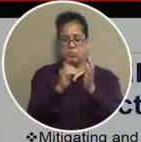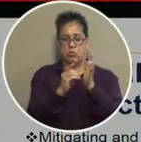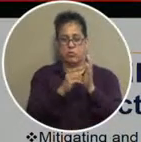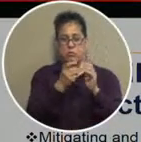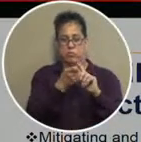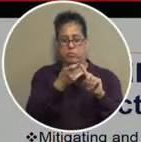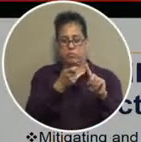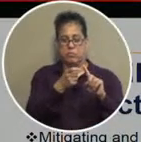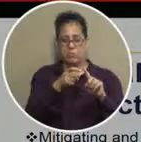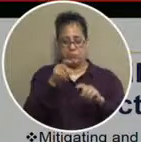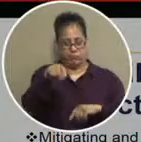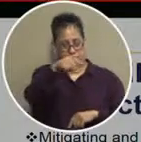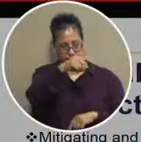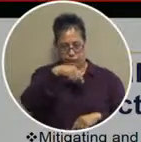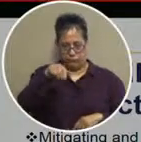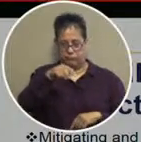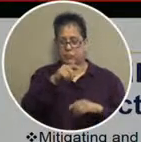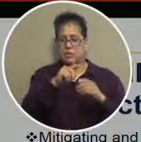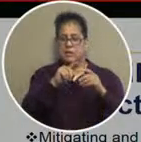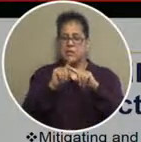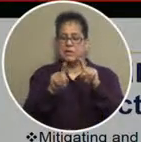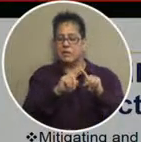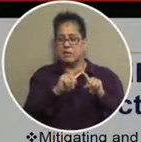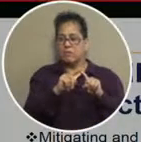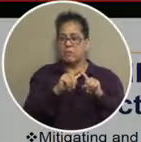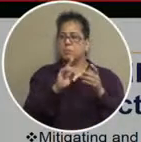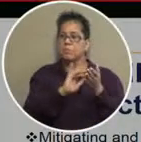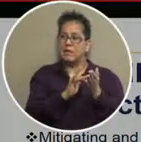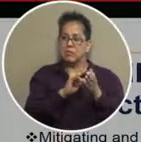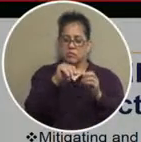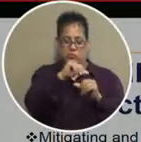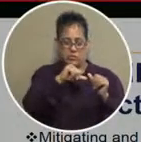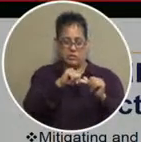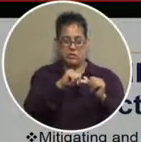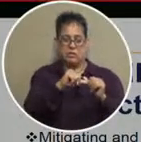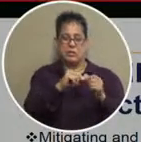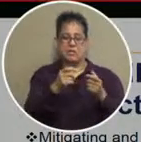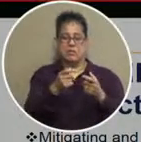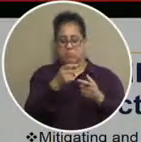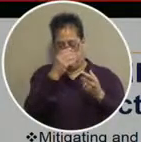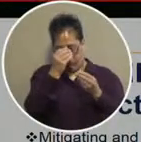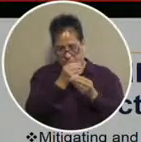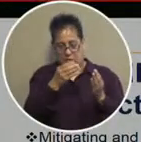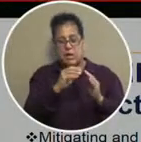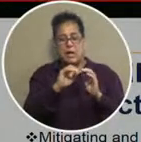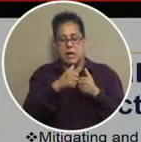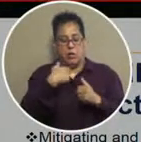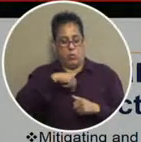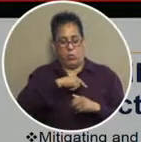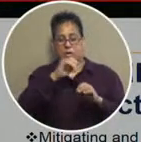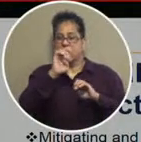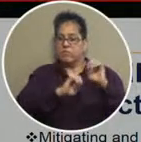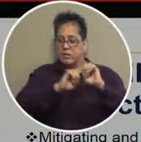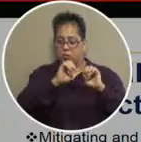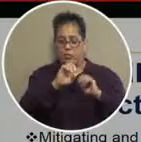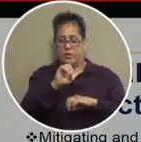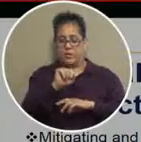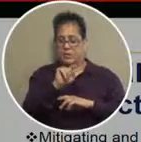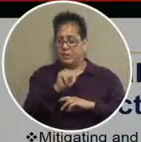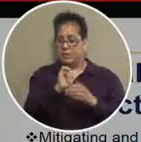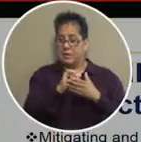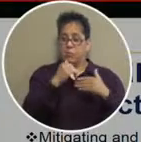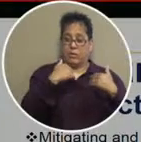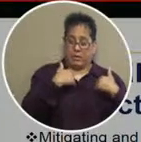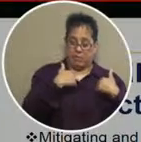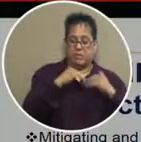in different functions of medical society to give it a phased approach in how we look and how we evaluate the data we have